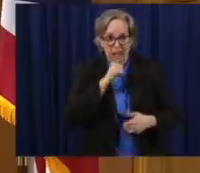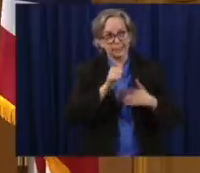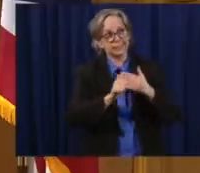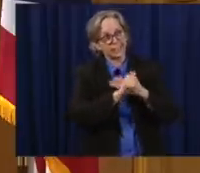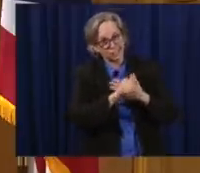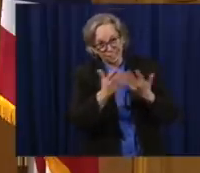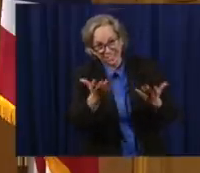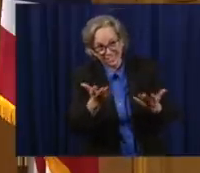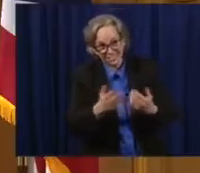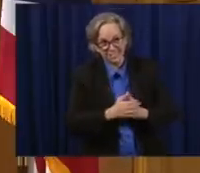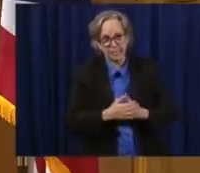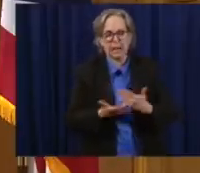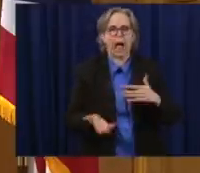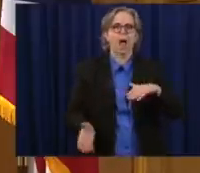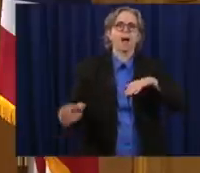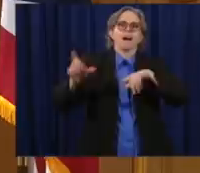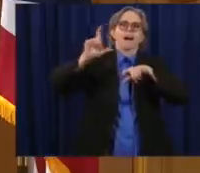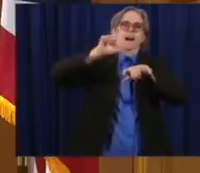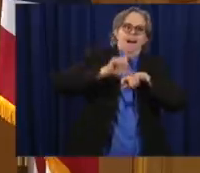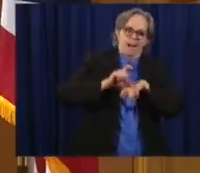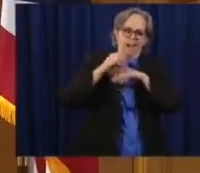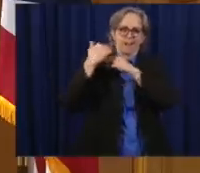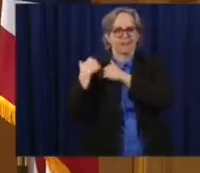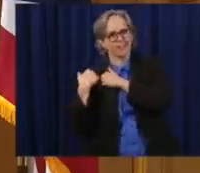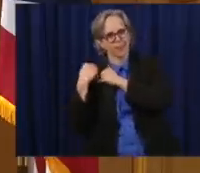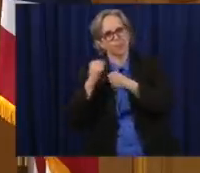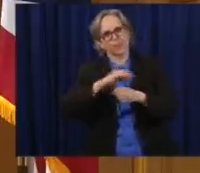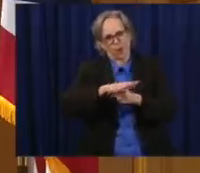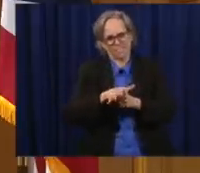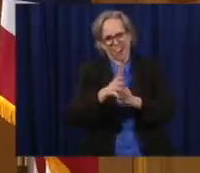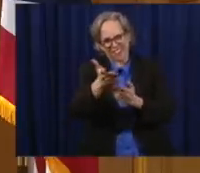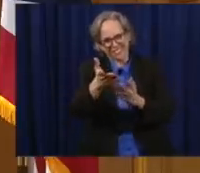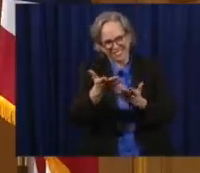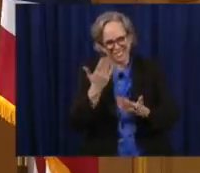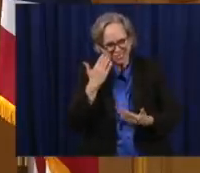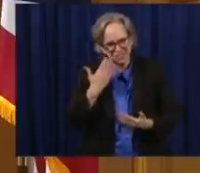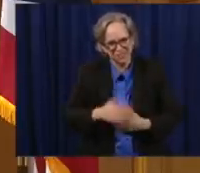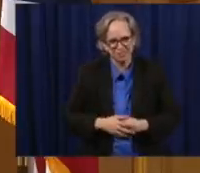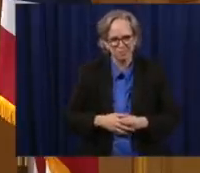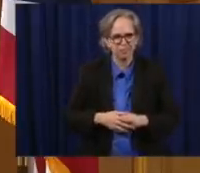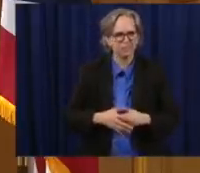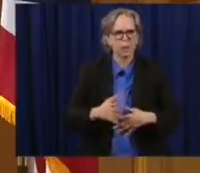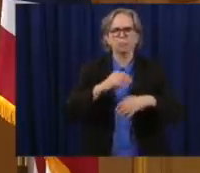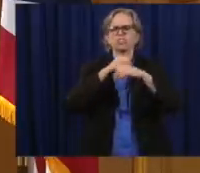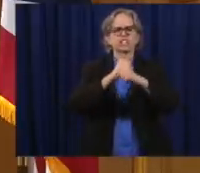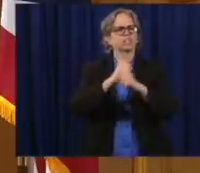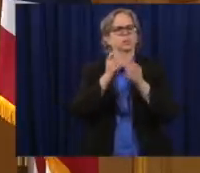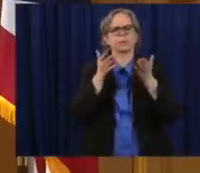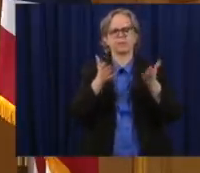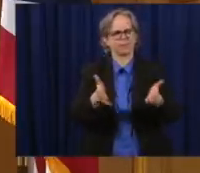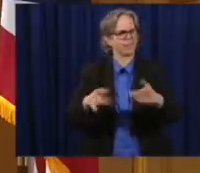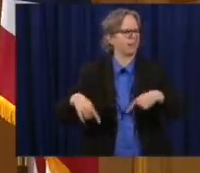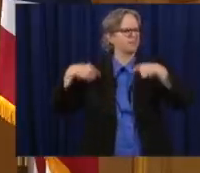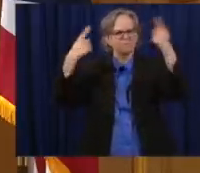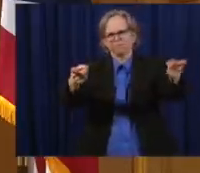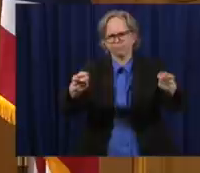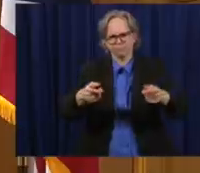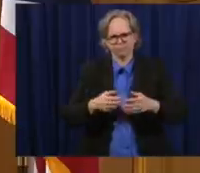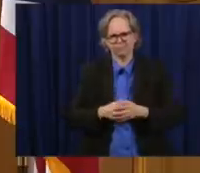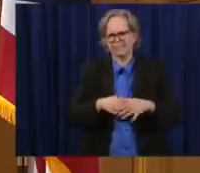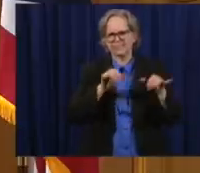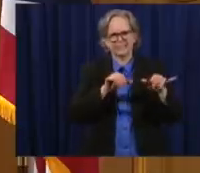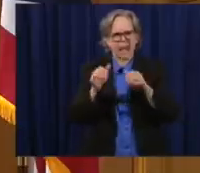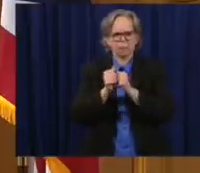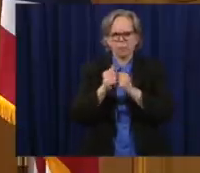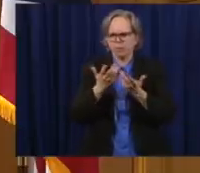to the coronavirus. So those protections are going to be there just like they have always been there, and that mechanism is going to be there. The local health